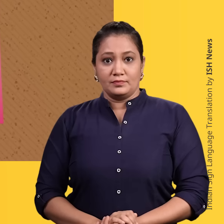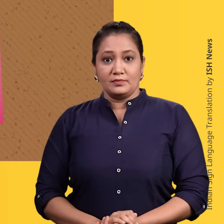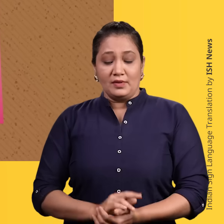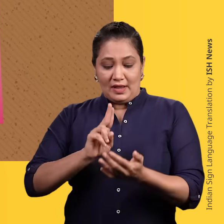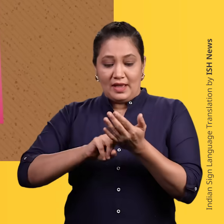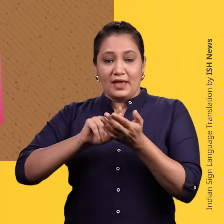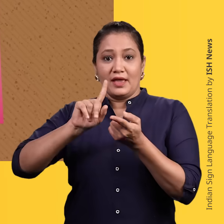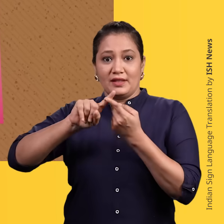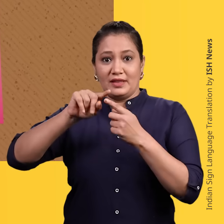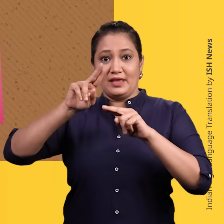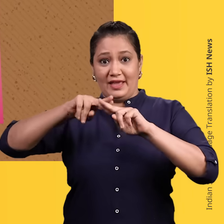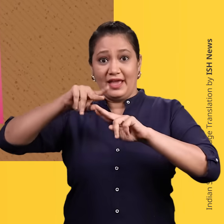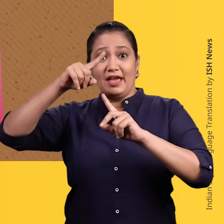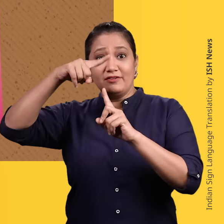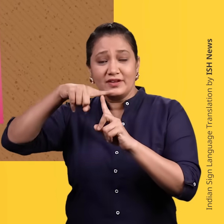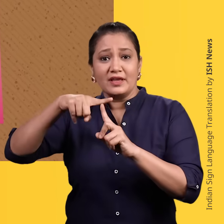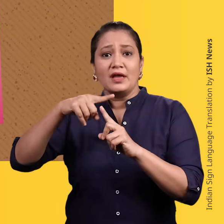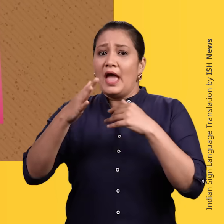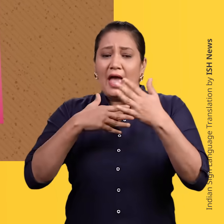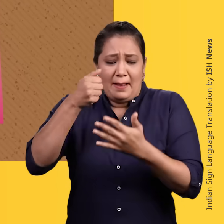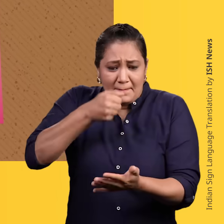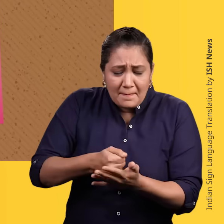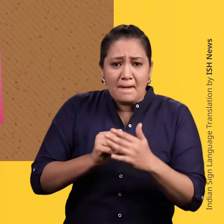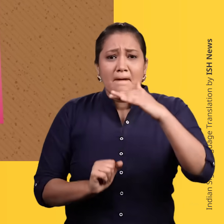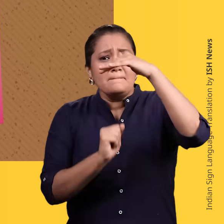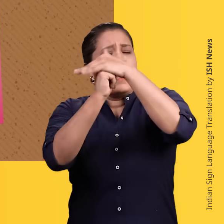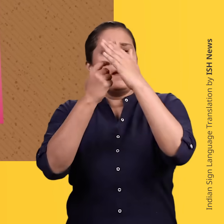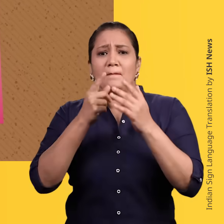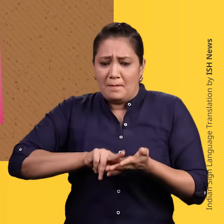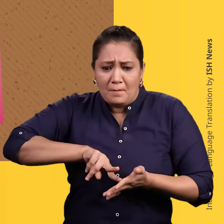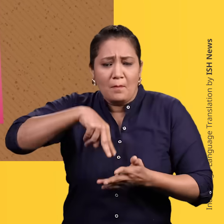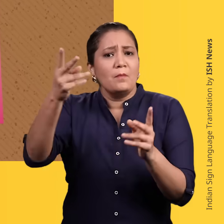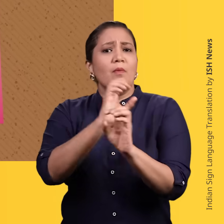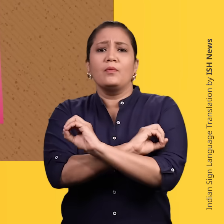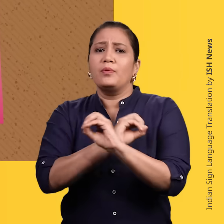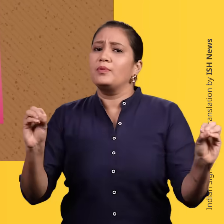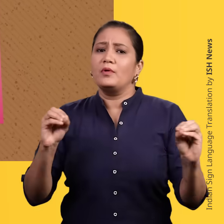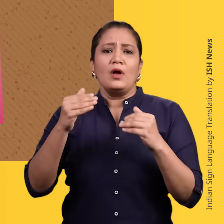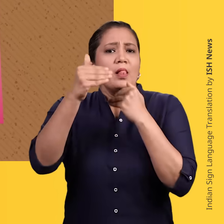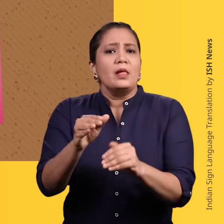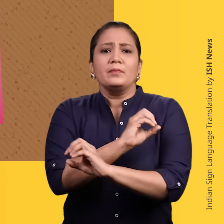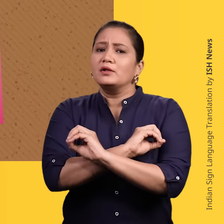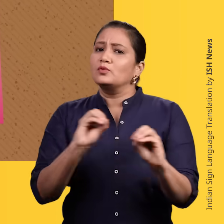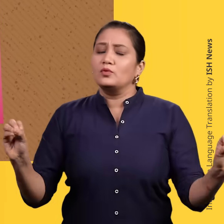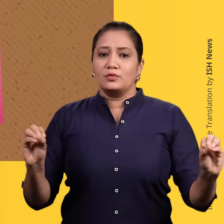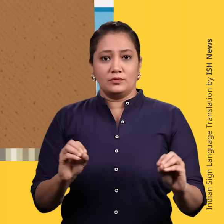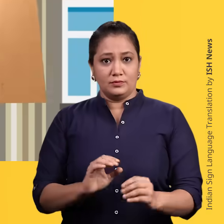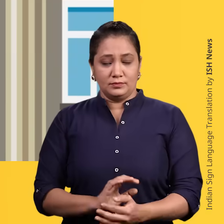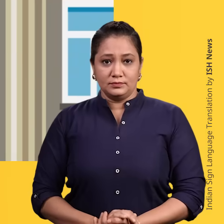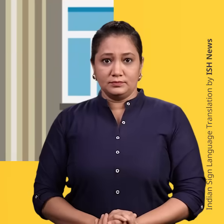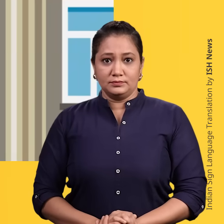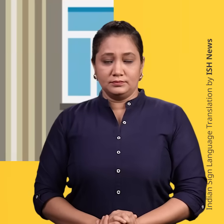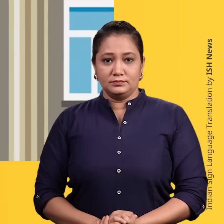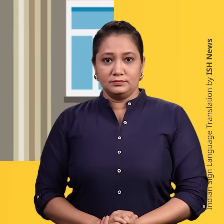There is no minimum or maximum limit for transferring money through NEFT.